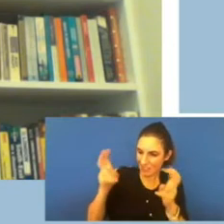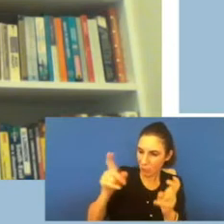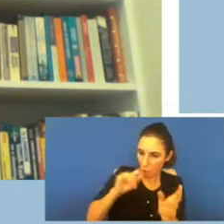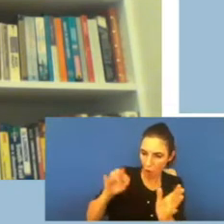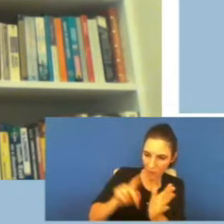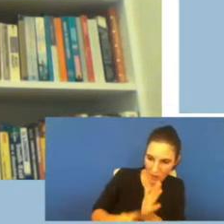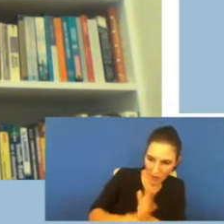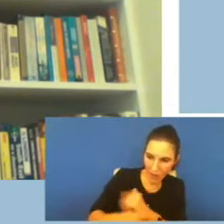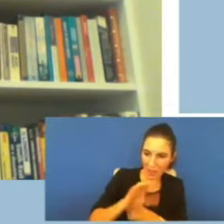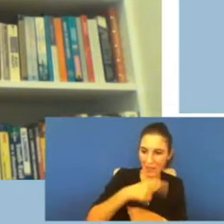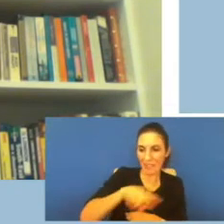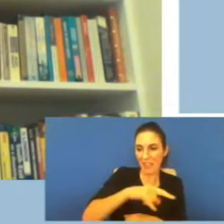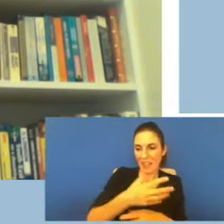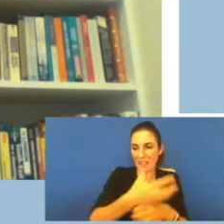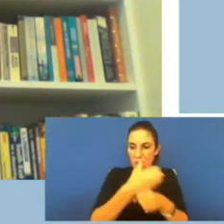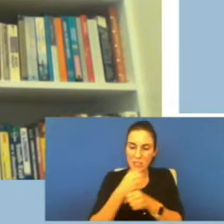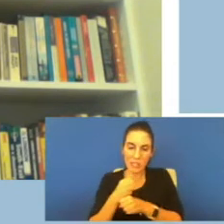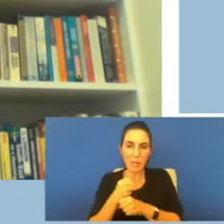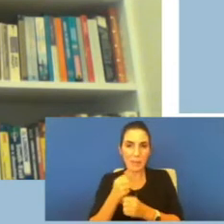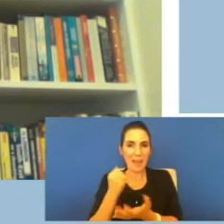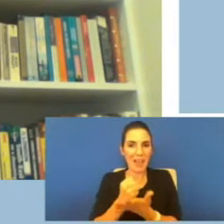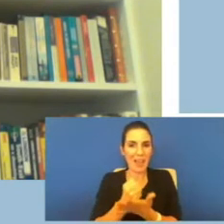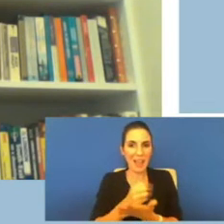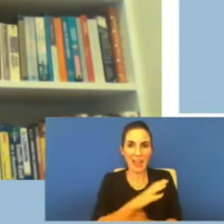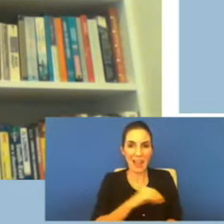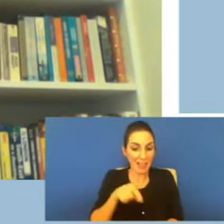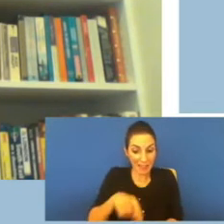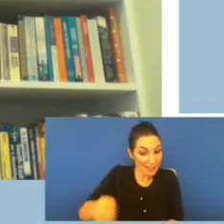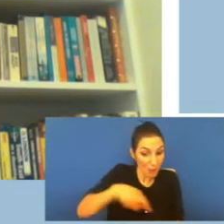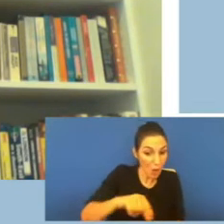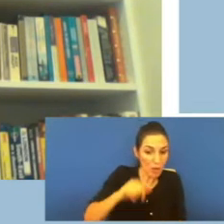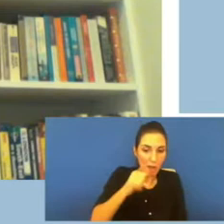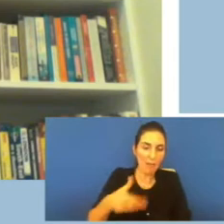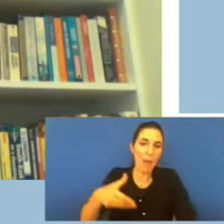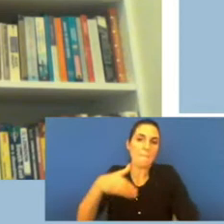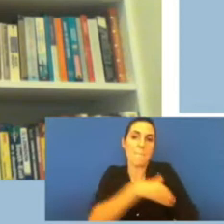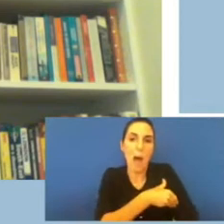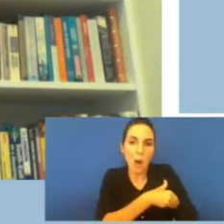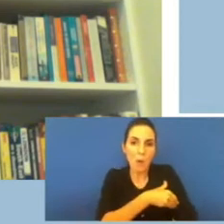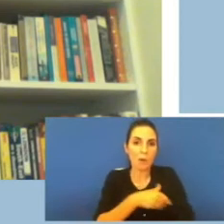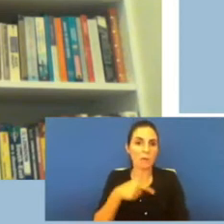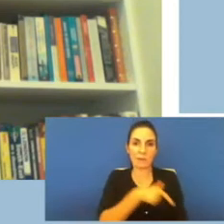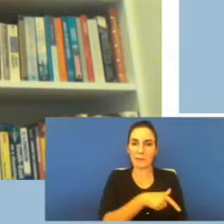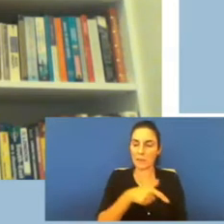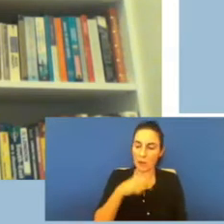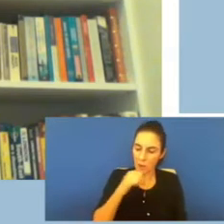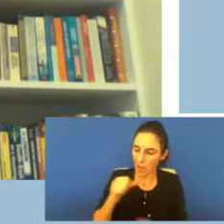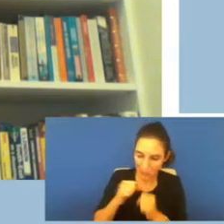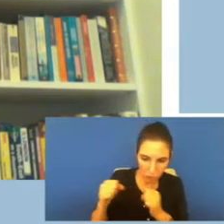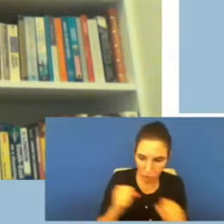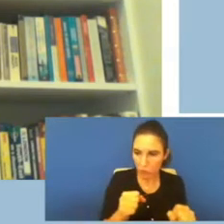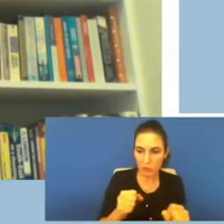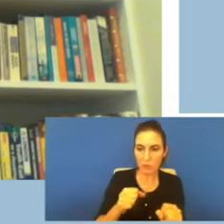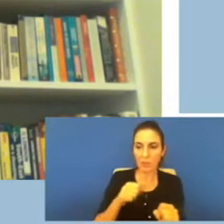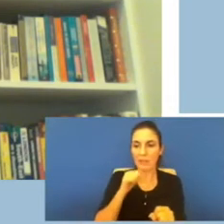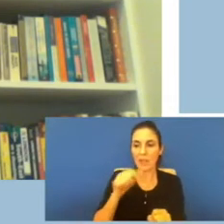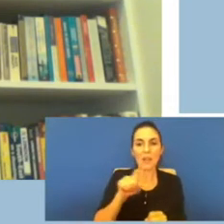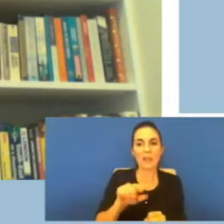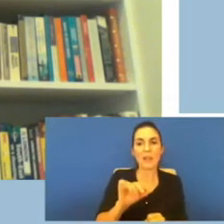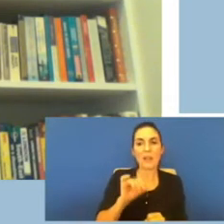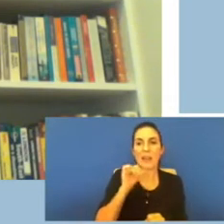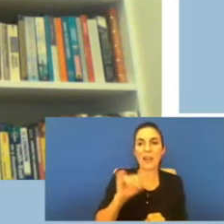aid, and rarely the power source, the strategist, the source of the epistemology. And